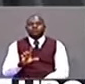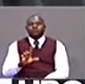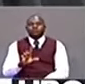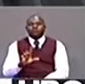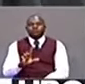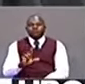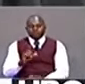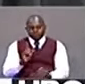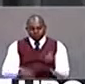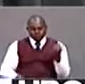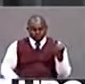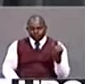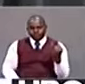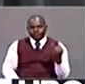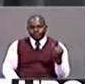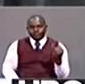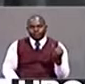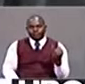One,